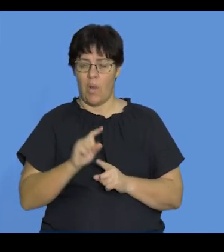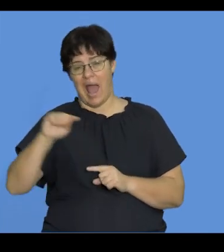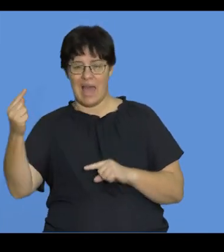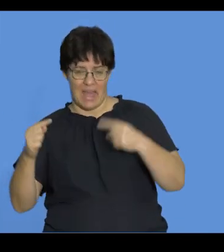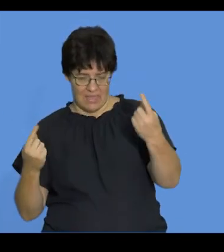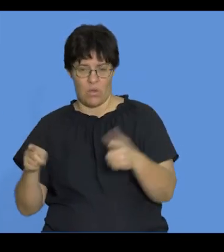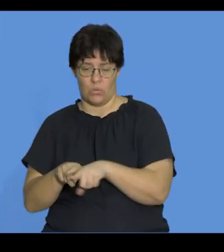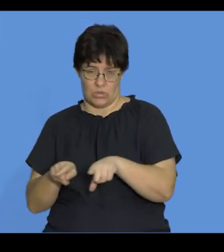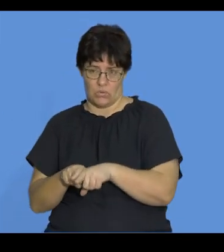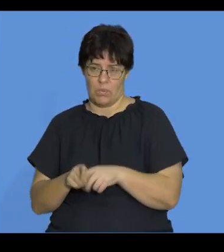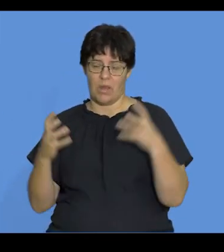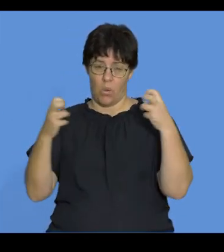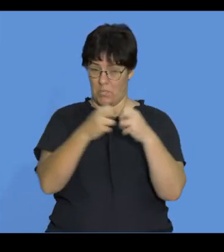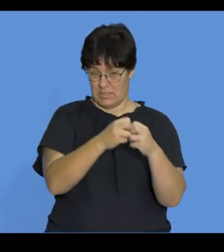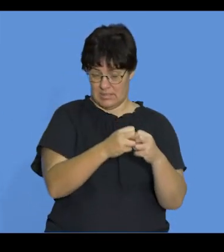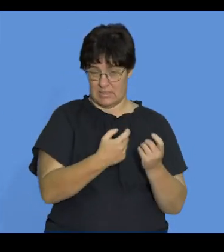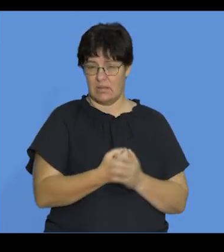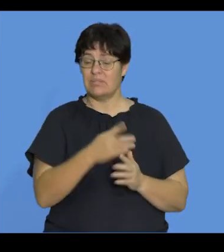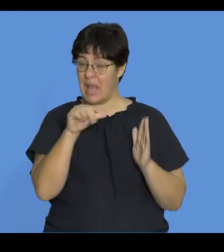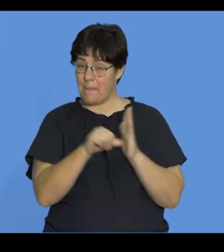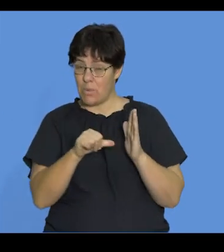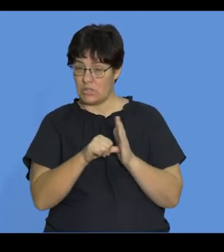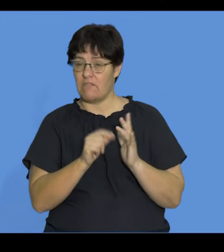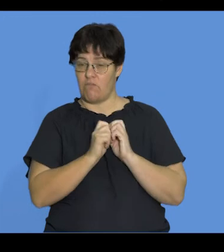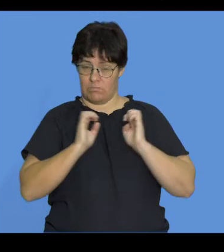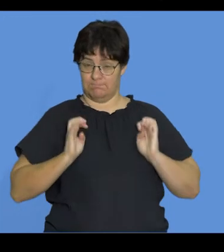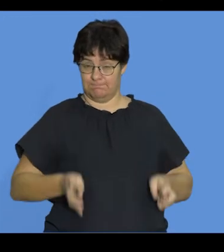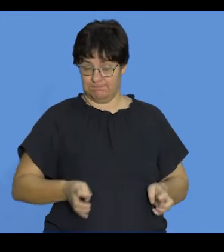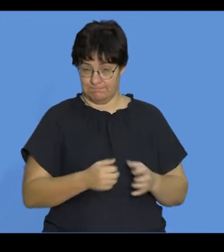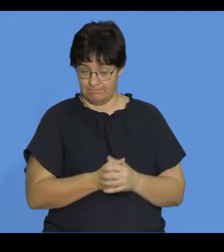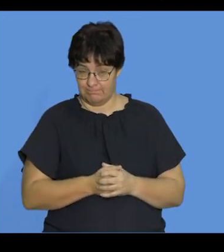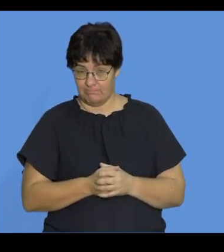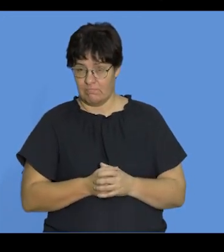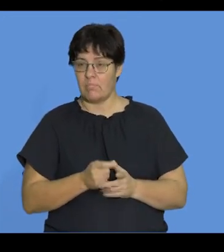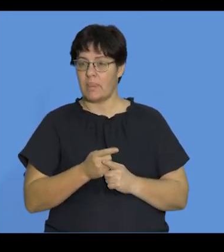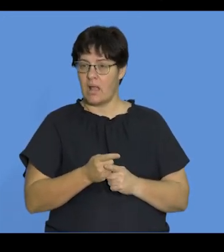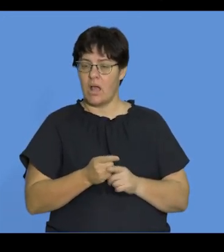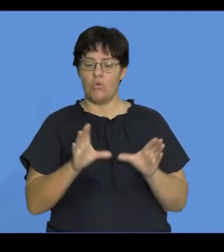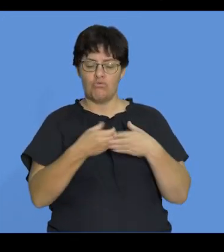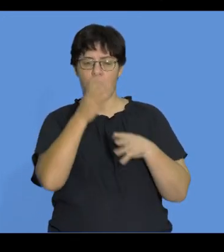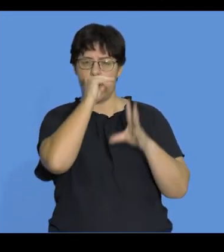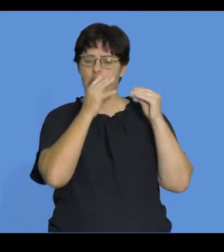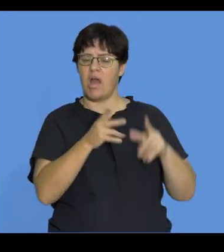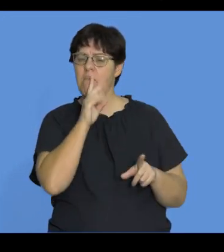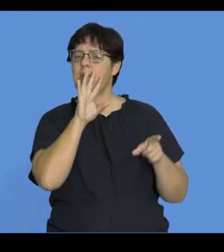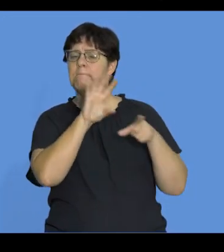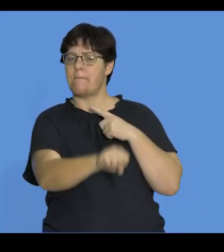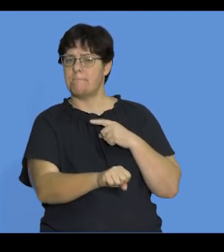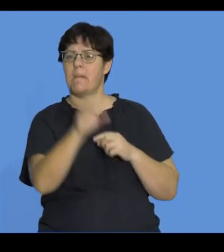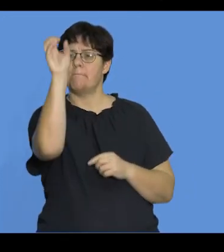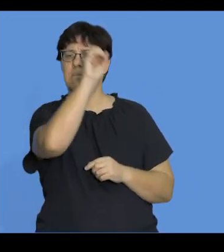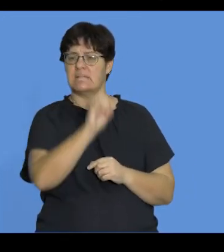other substances, okay, which is very important for skeletons, okay? And then a group of learners decided to determine